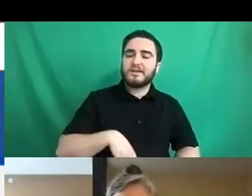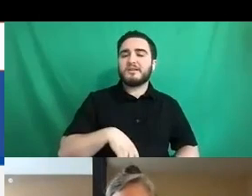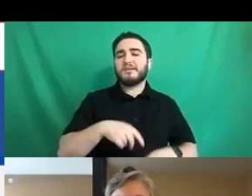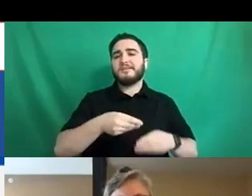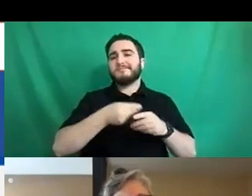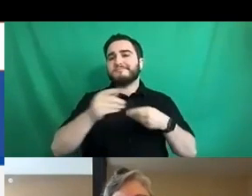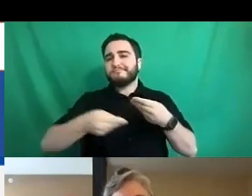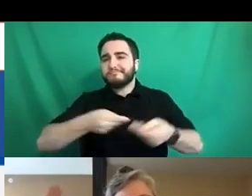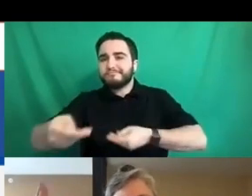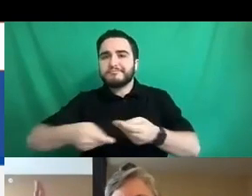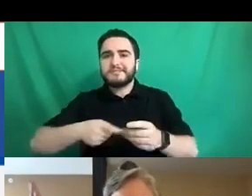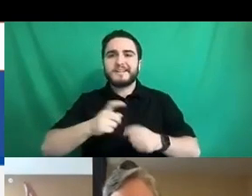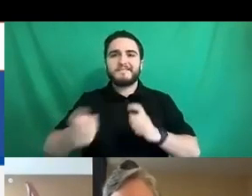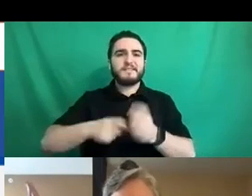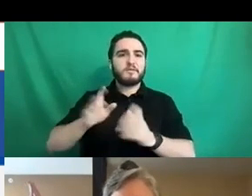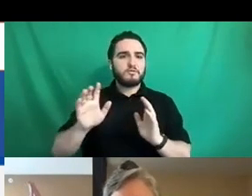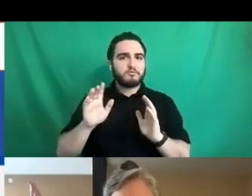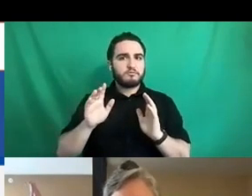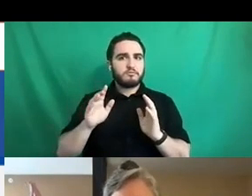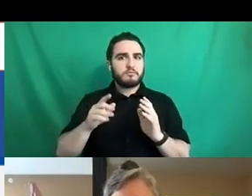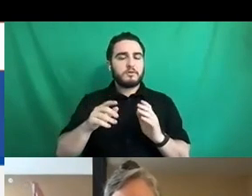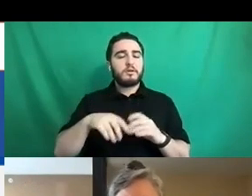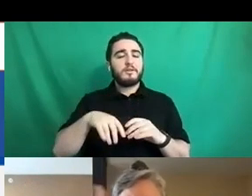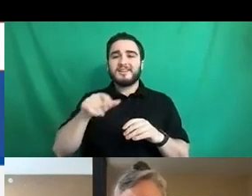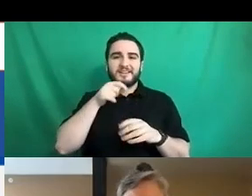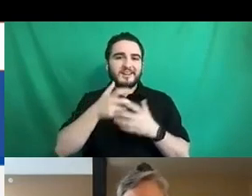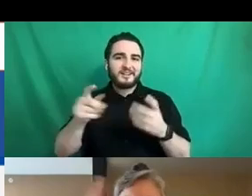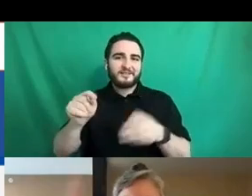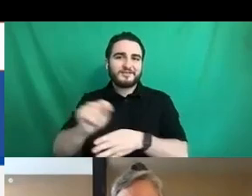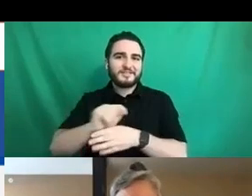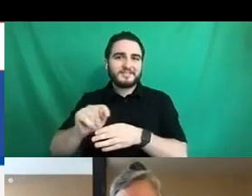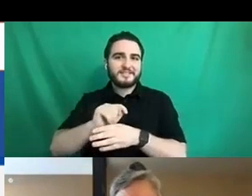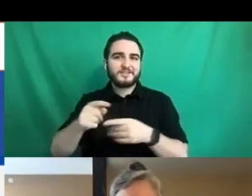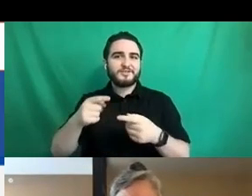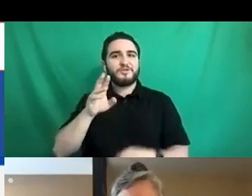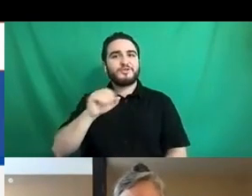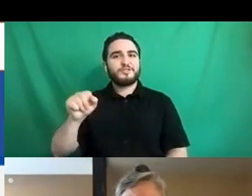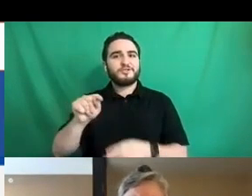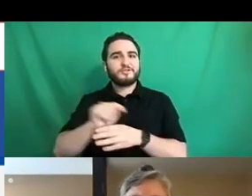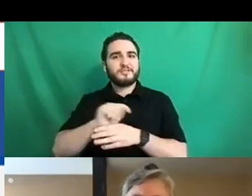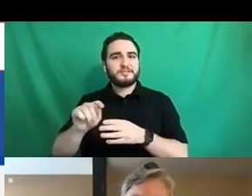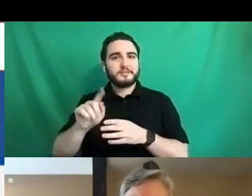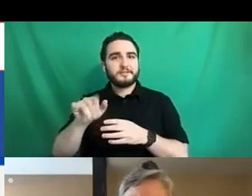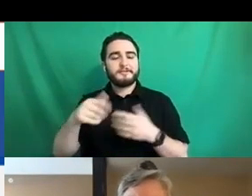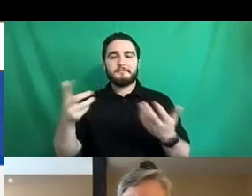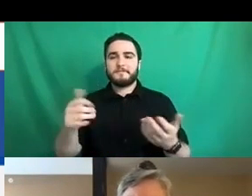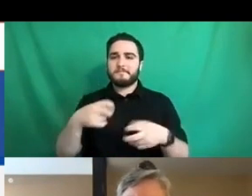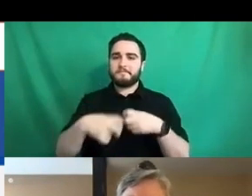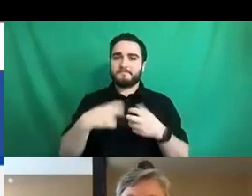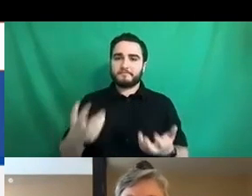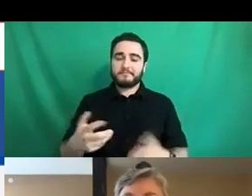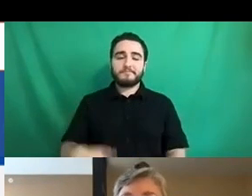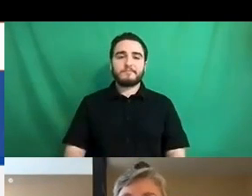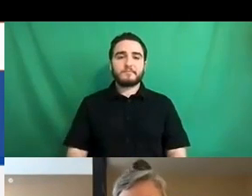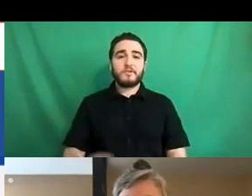equipment and things that don't require that kind of cross-training. So this is the partnership for us. We start talking with them about